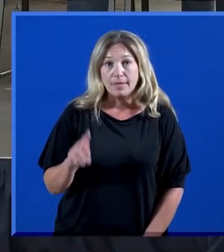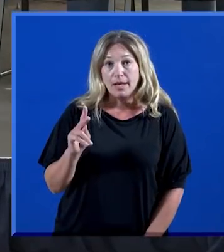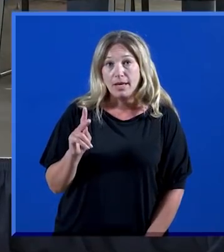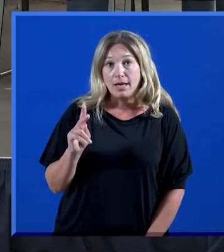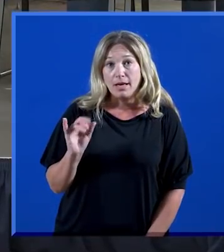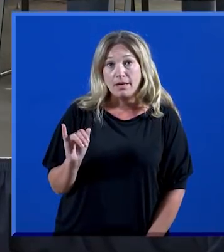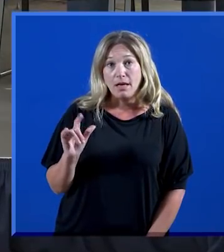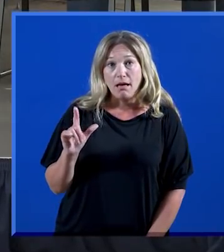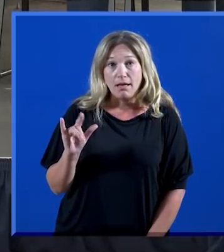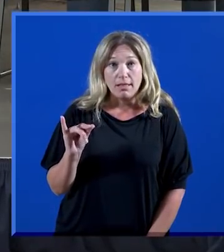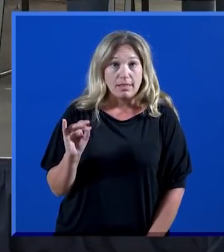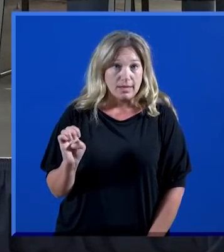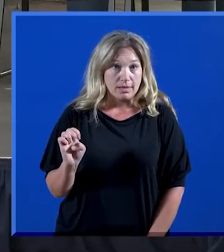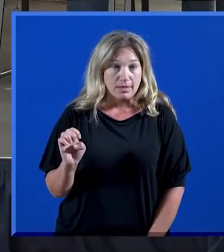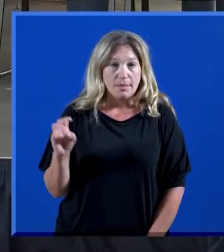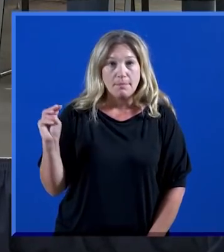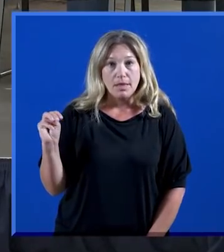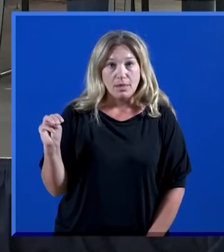Kylie Miller.